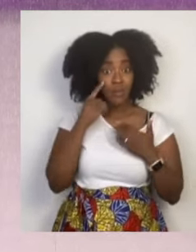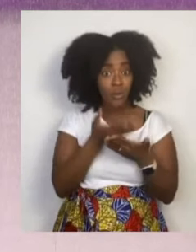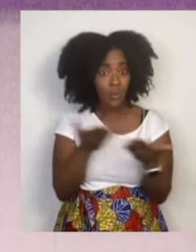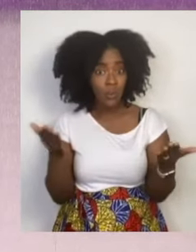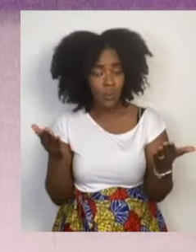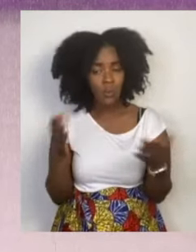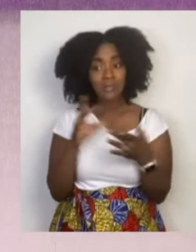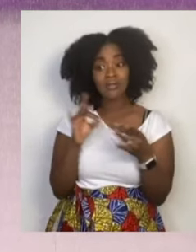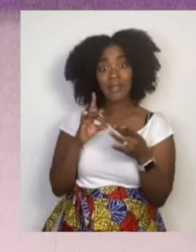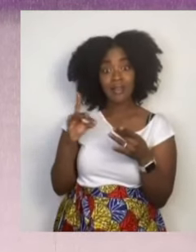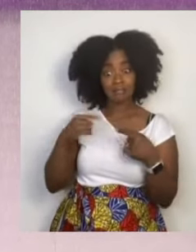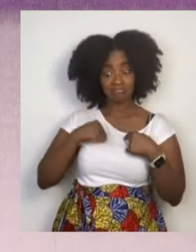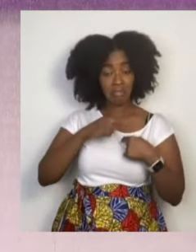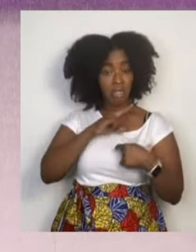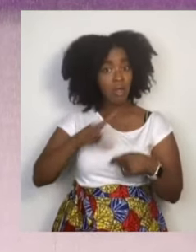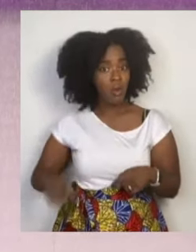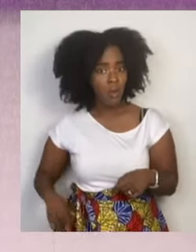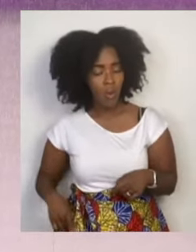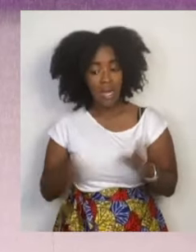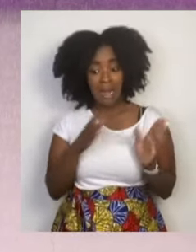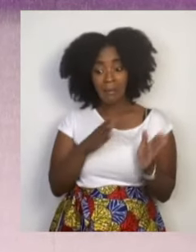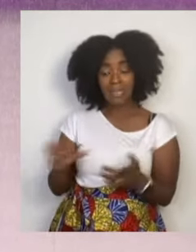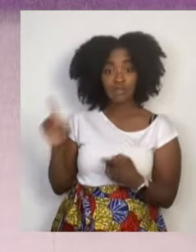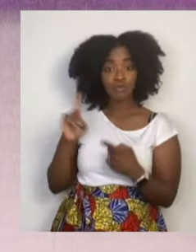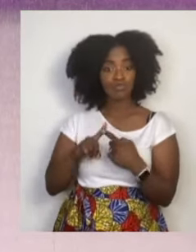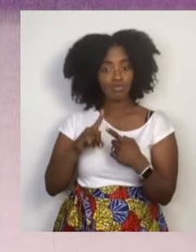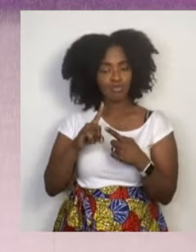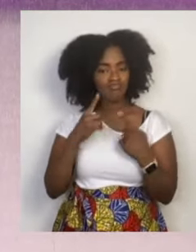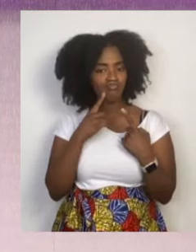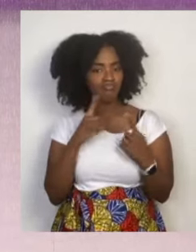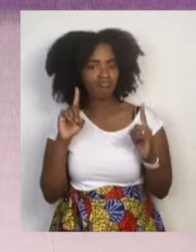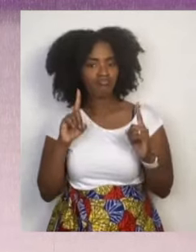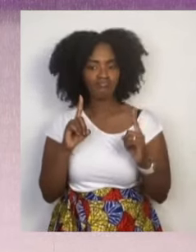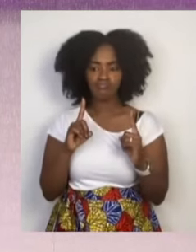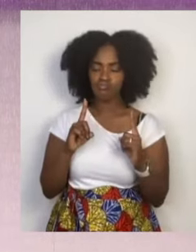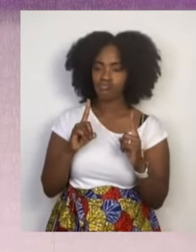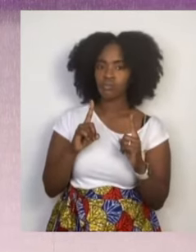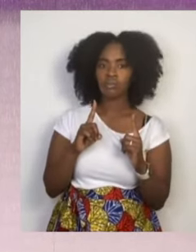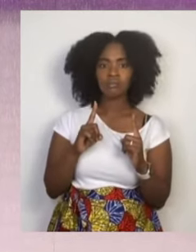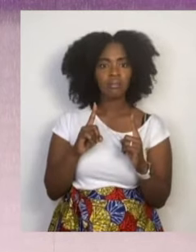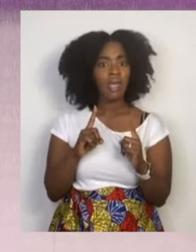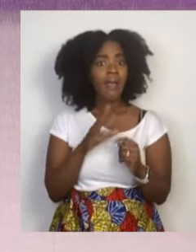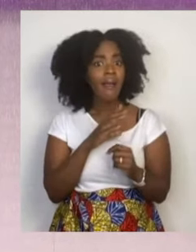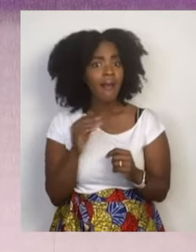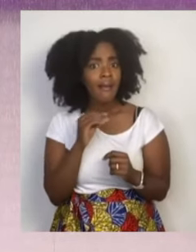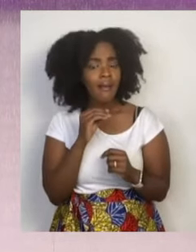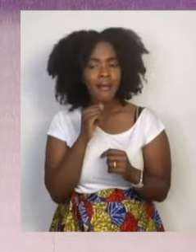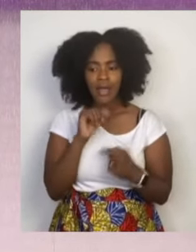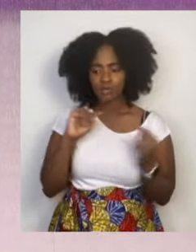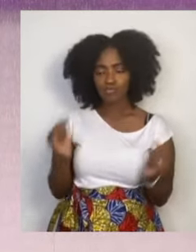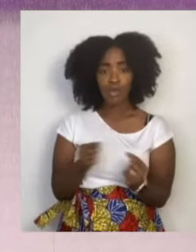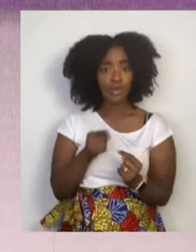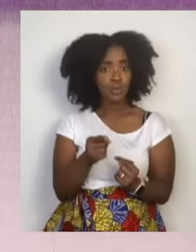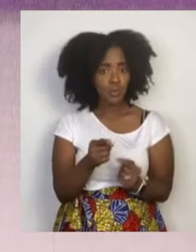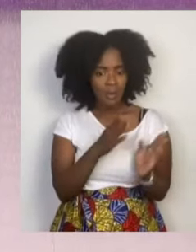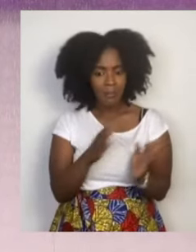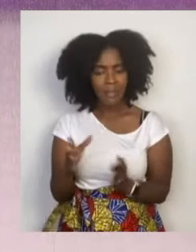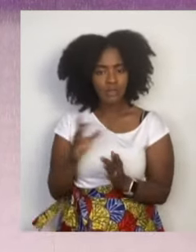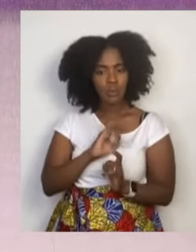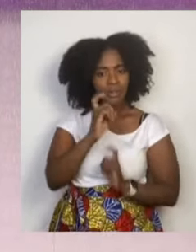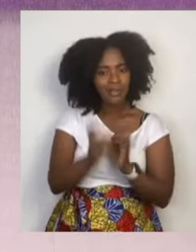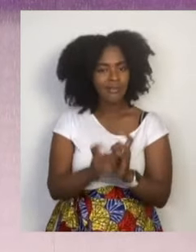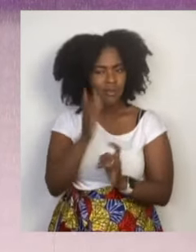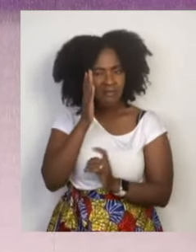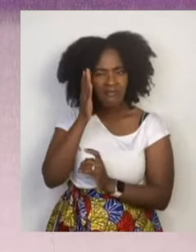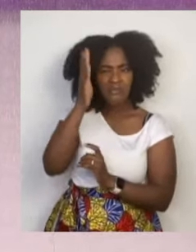to prosper you and not to harm you. Plans to give you a future and a